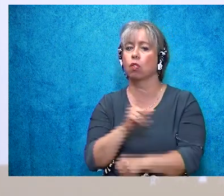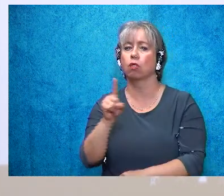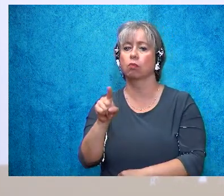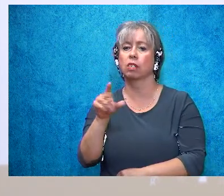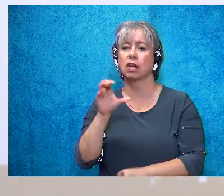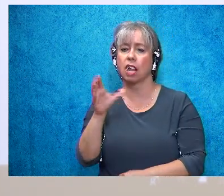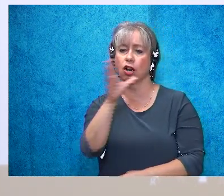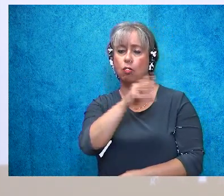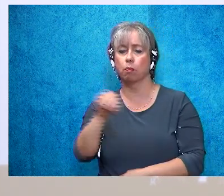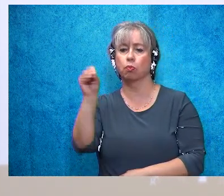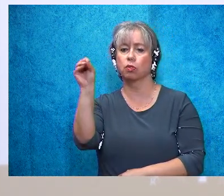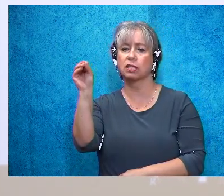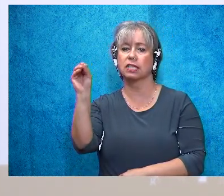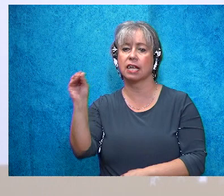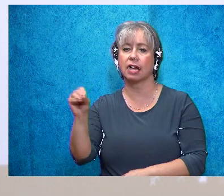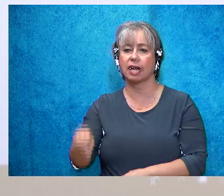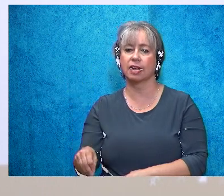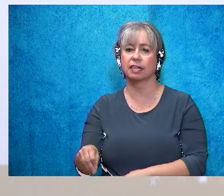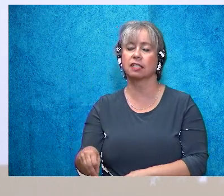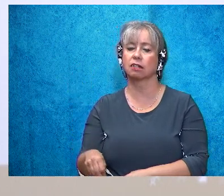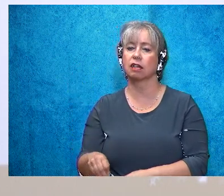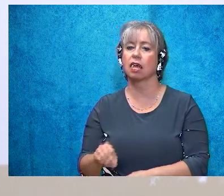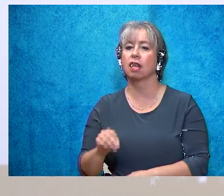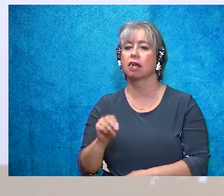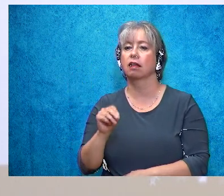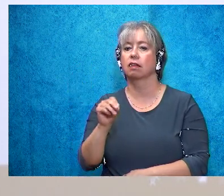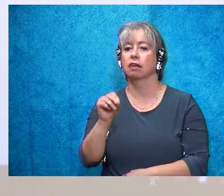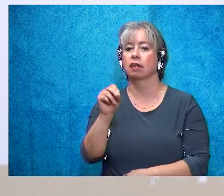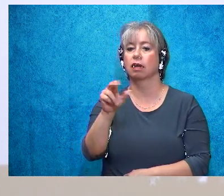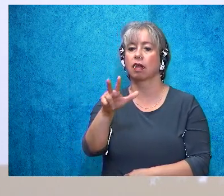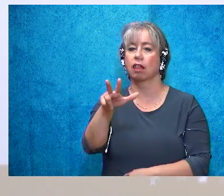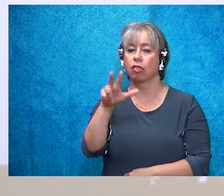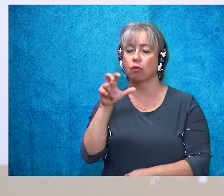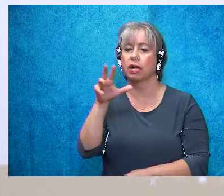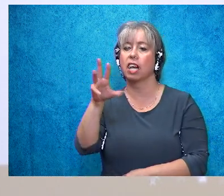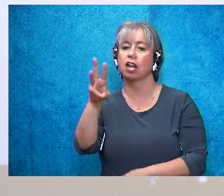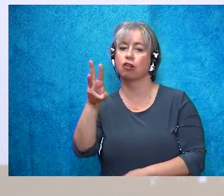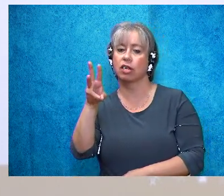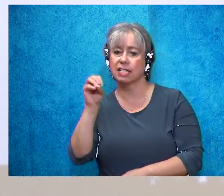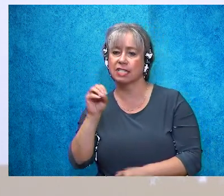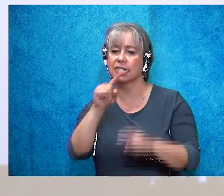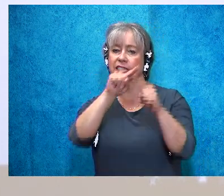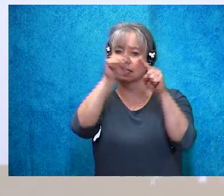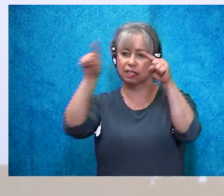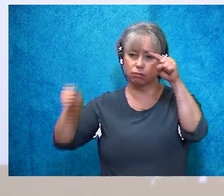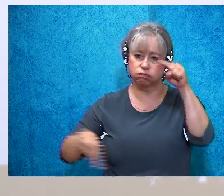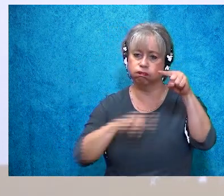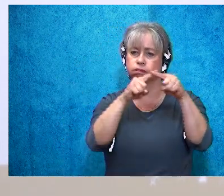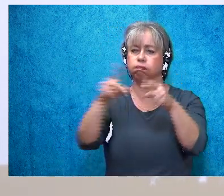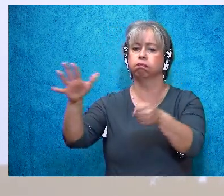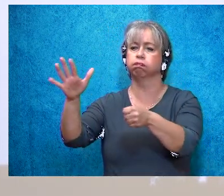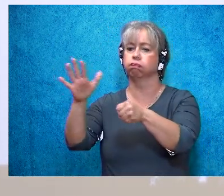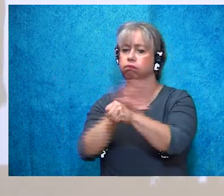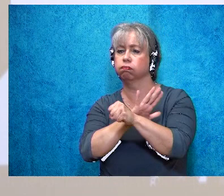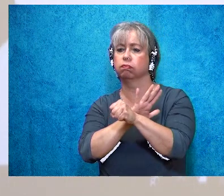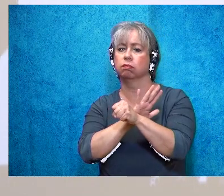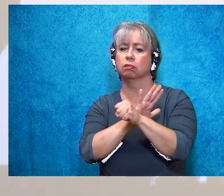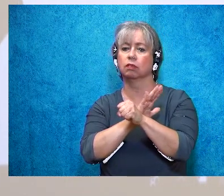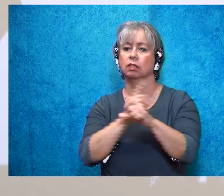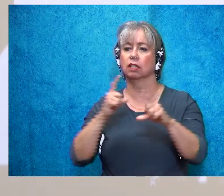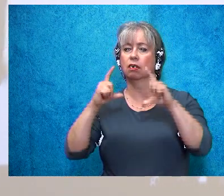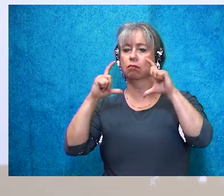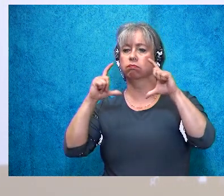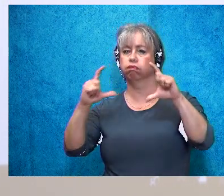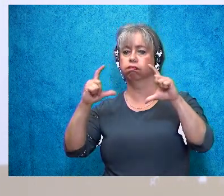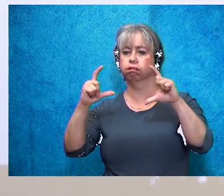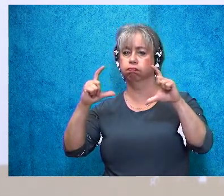have 360 full amount of my whole energy in my system is going to be